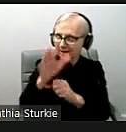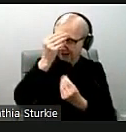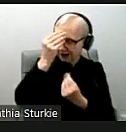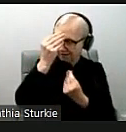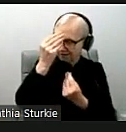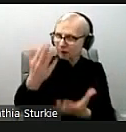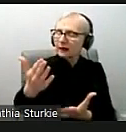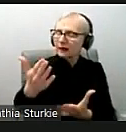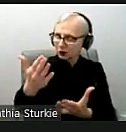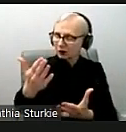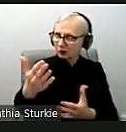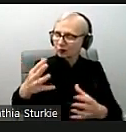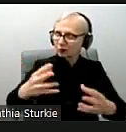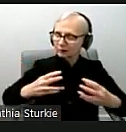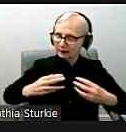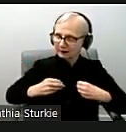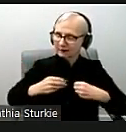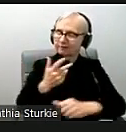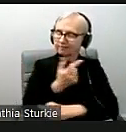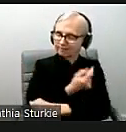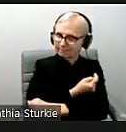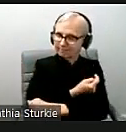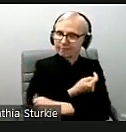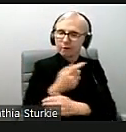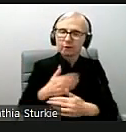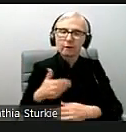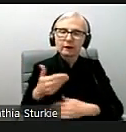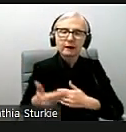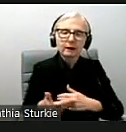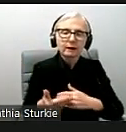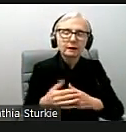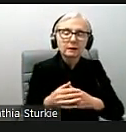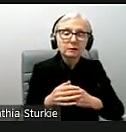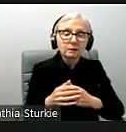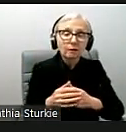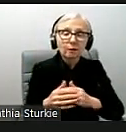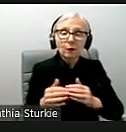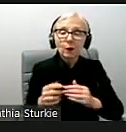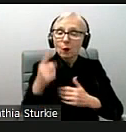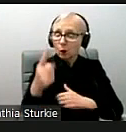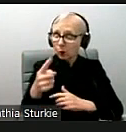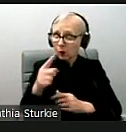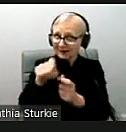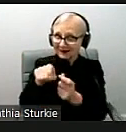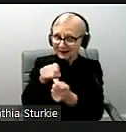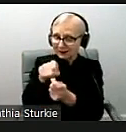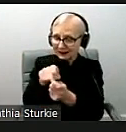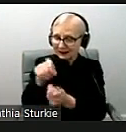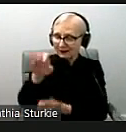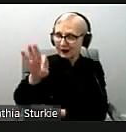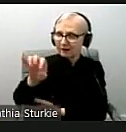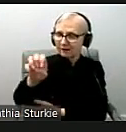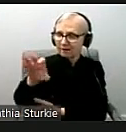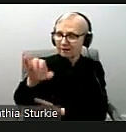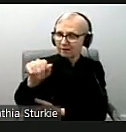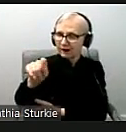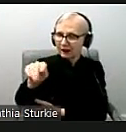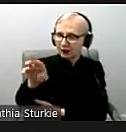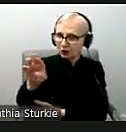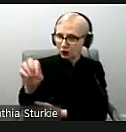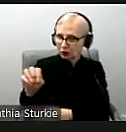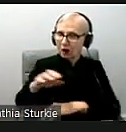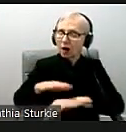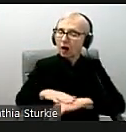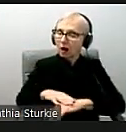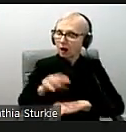towards getting this vaccine. Next slide. And one particular feature of our website that I do want to